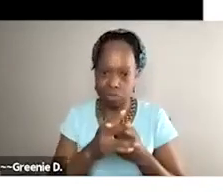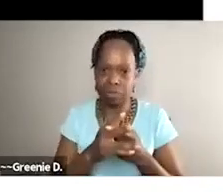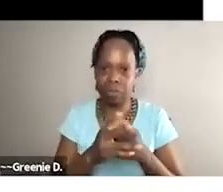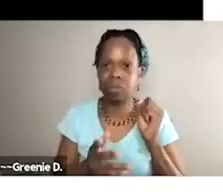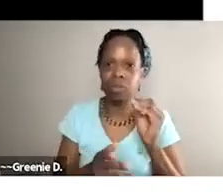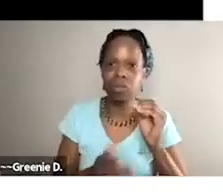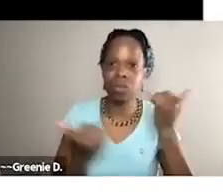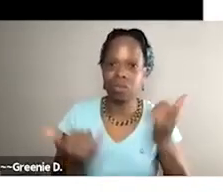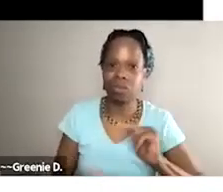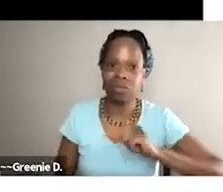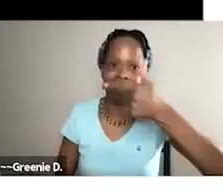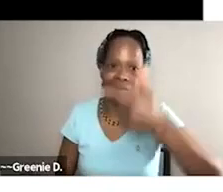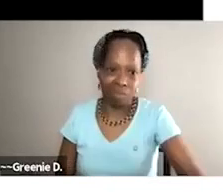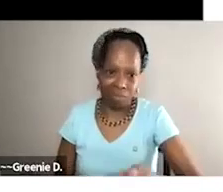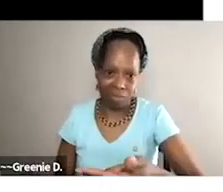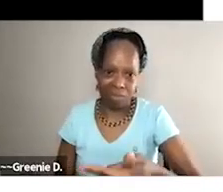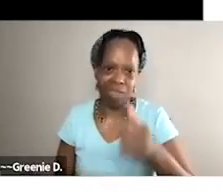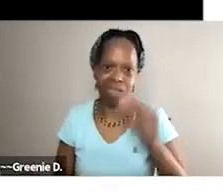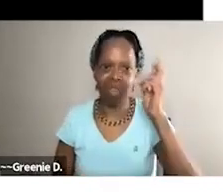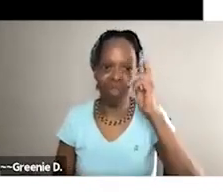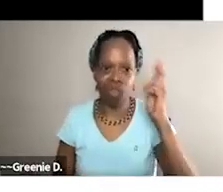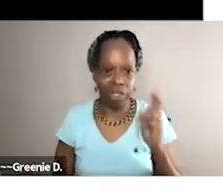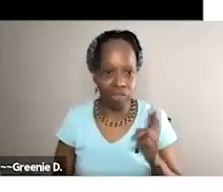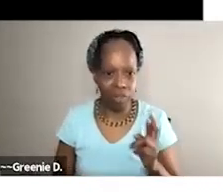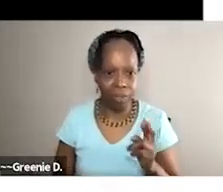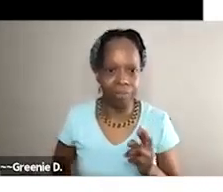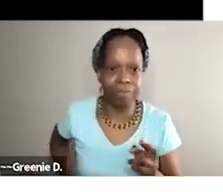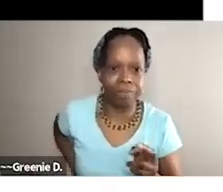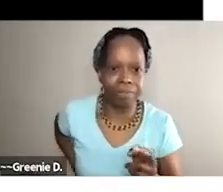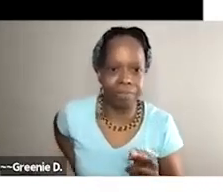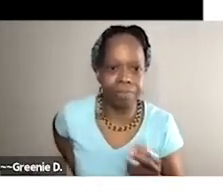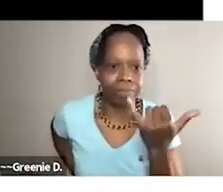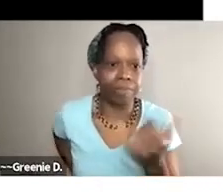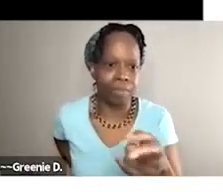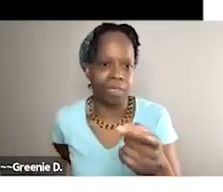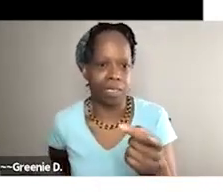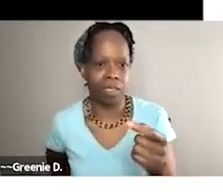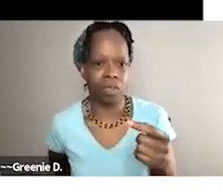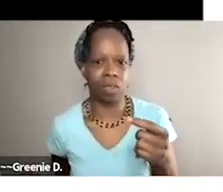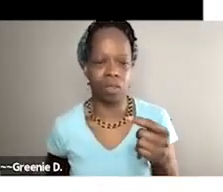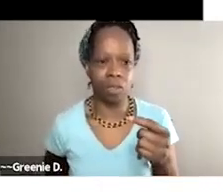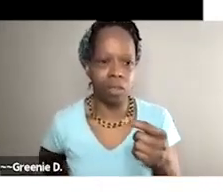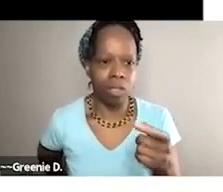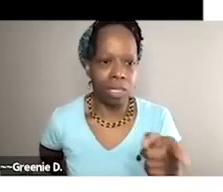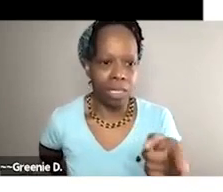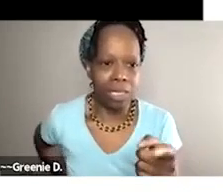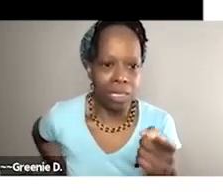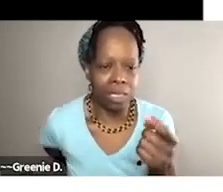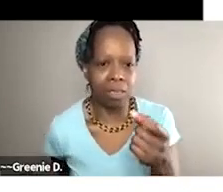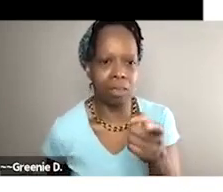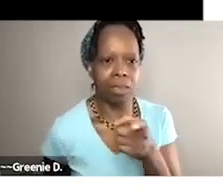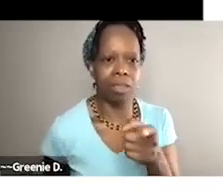turn it back over to Rachel. So another sort of example of this that we'll give is